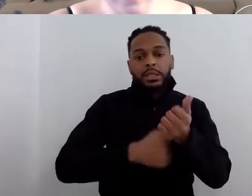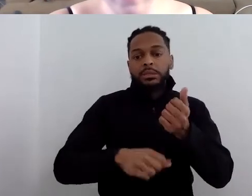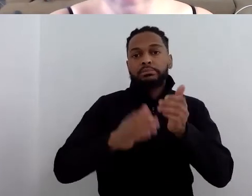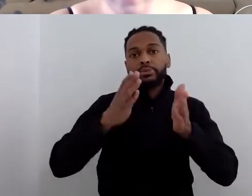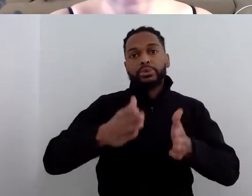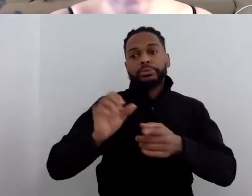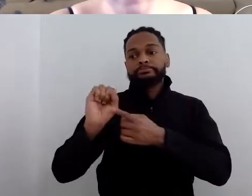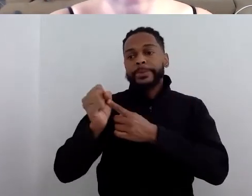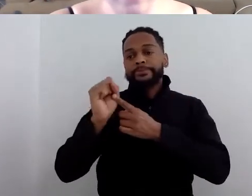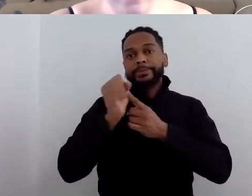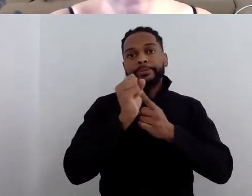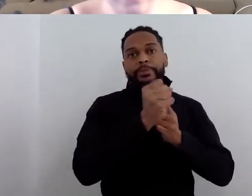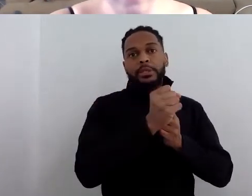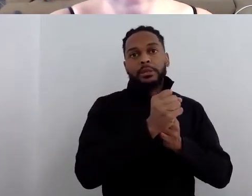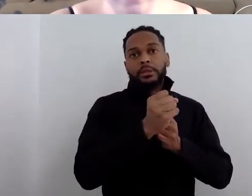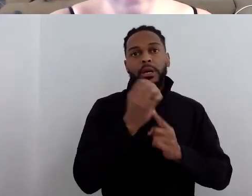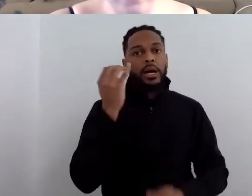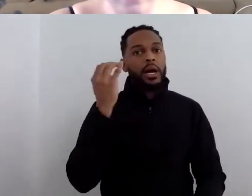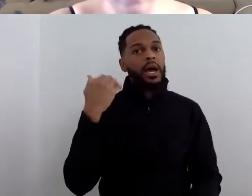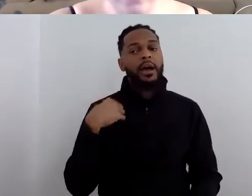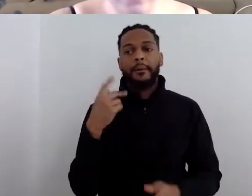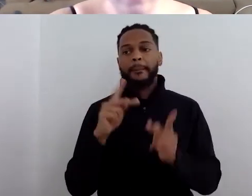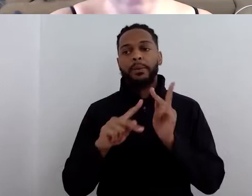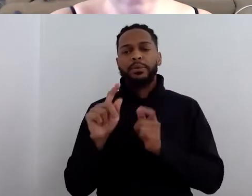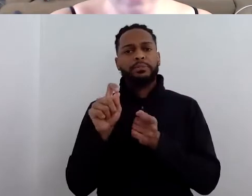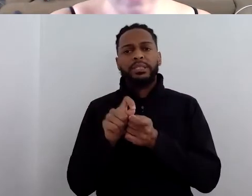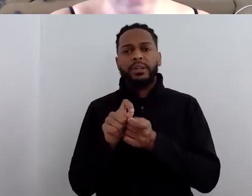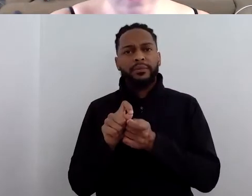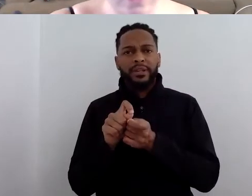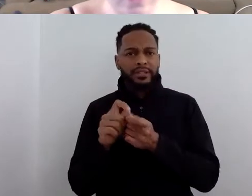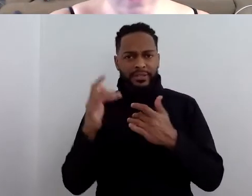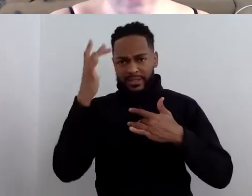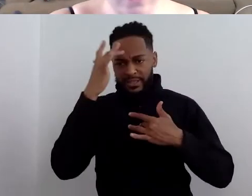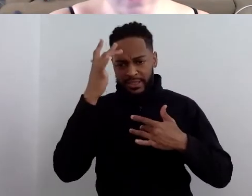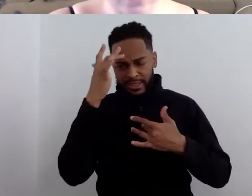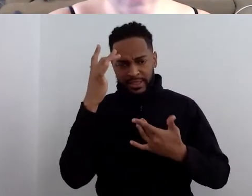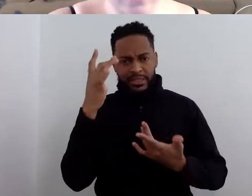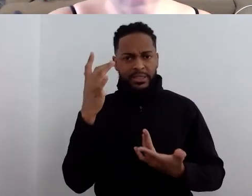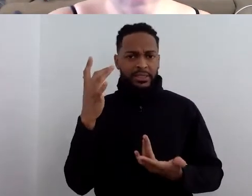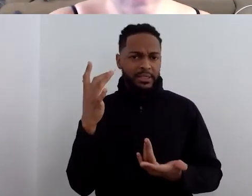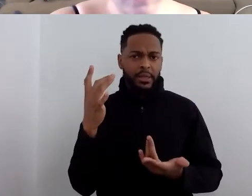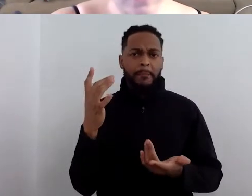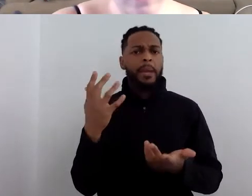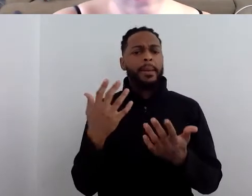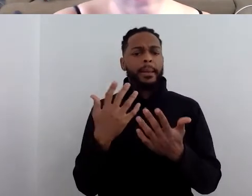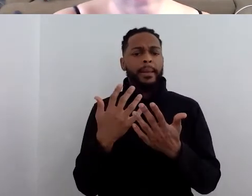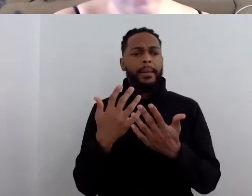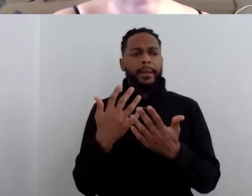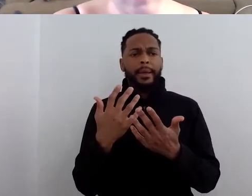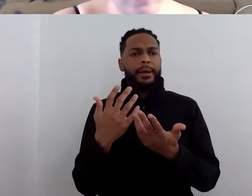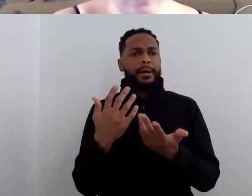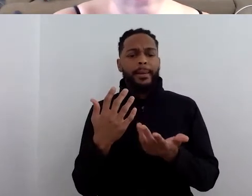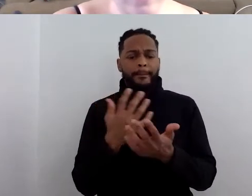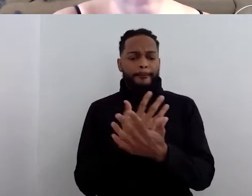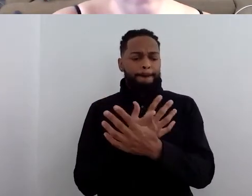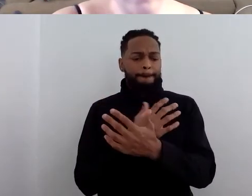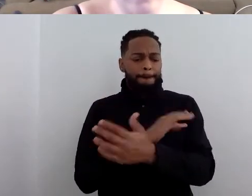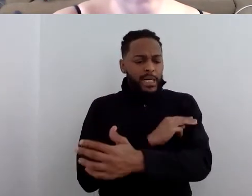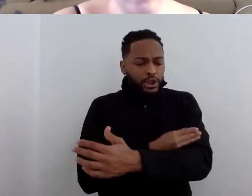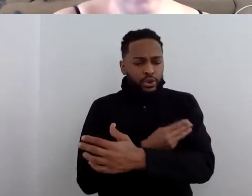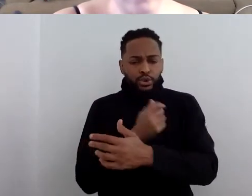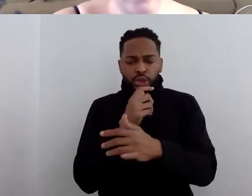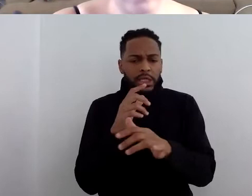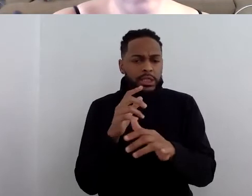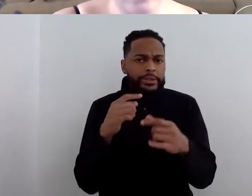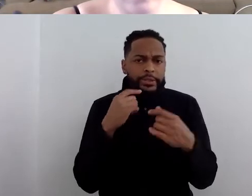with tetraplegia, not good fine motor, let's say, they have the phone set up. They may not, maybe